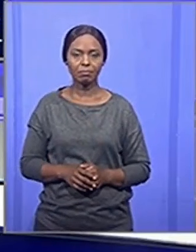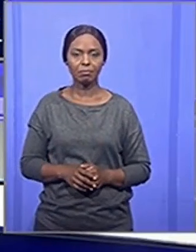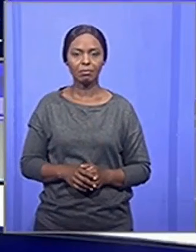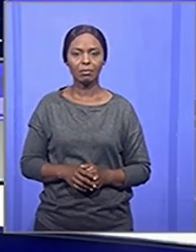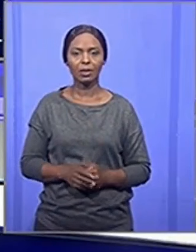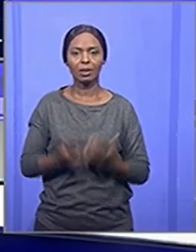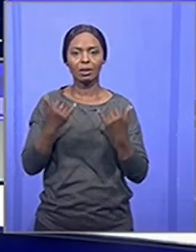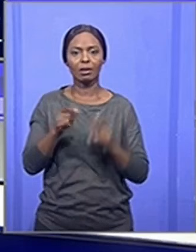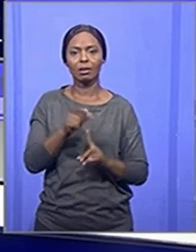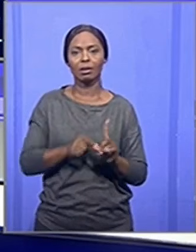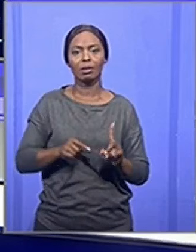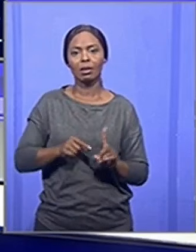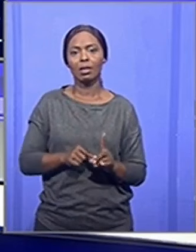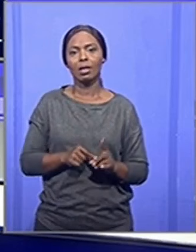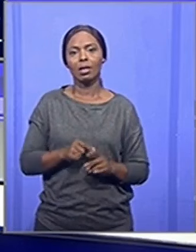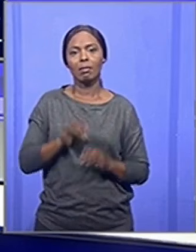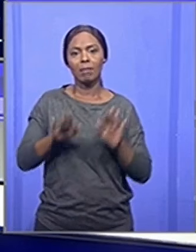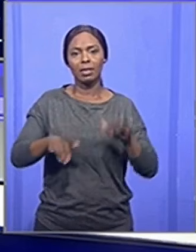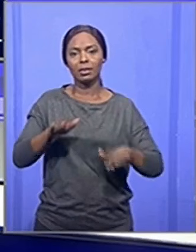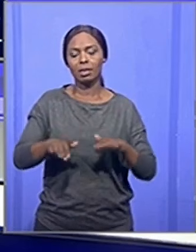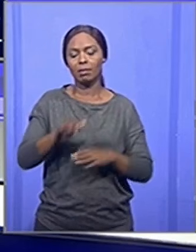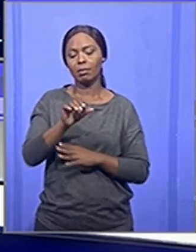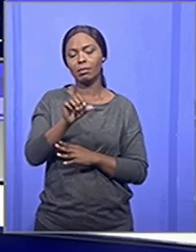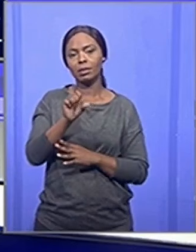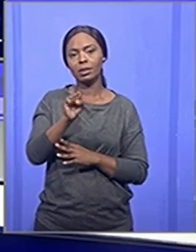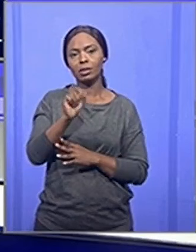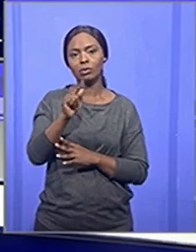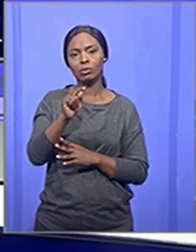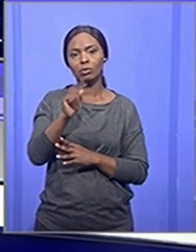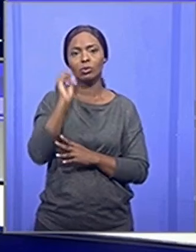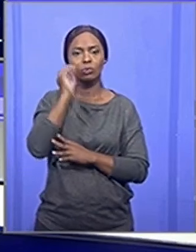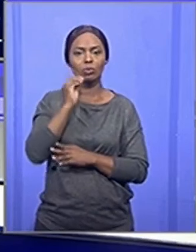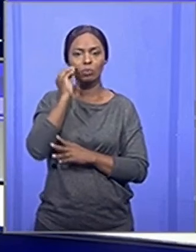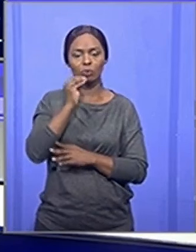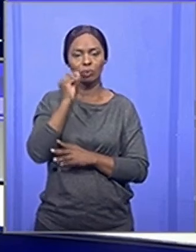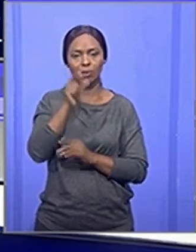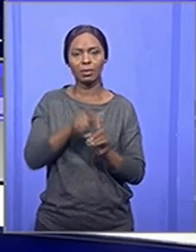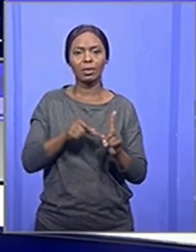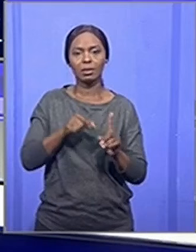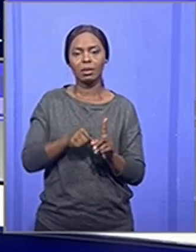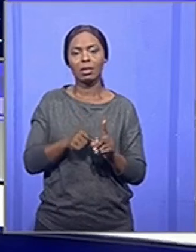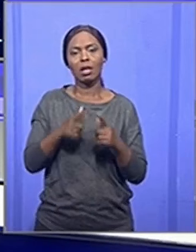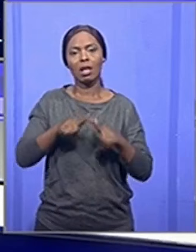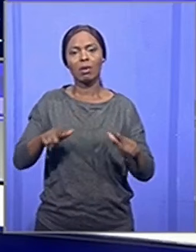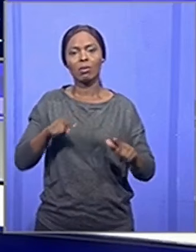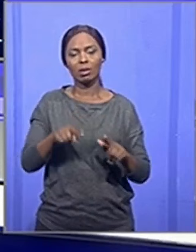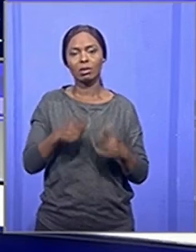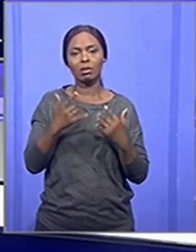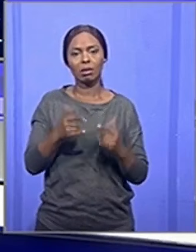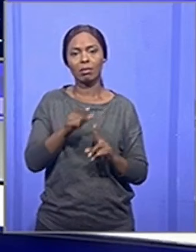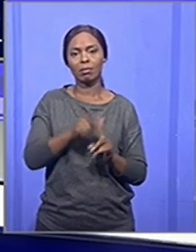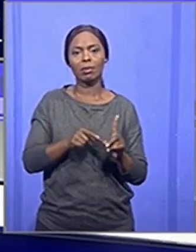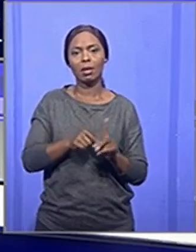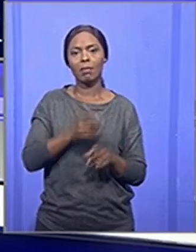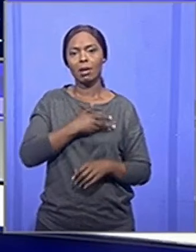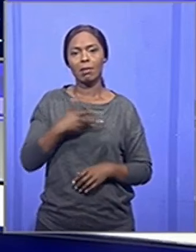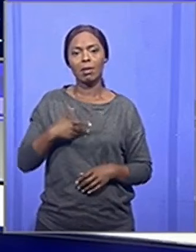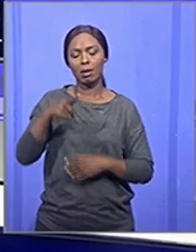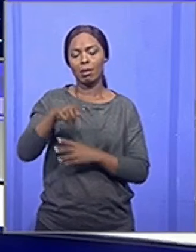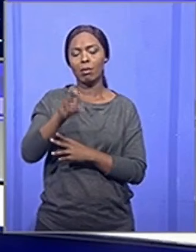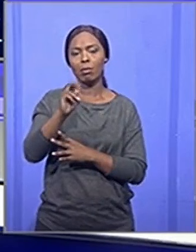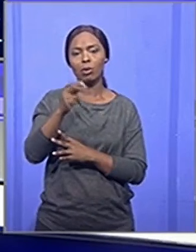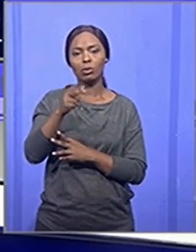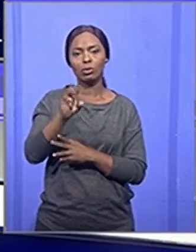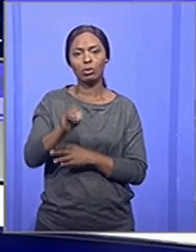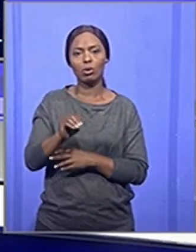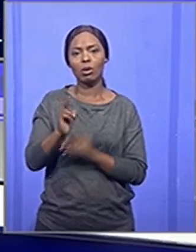Moifo wa naha wa Sesotho tlasa Pensalpo o lahlehetswe ke kakapa kgodisong ya buo le botjhaba ba Basotho ka mora ho hlokahala ha mme Pontsho Makgeta